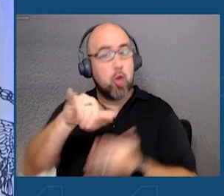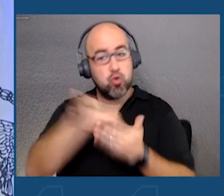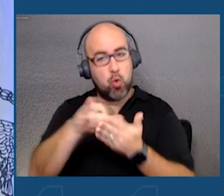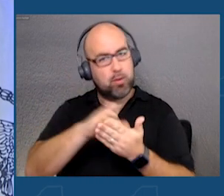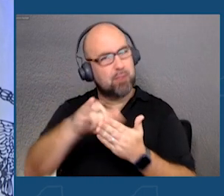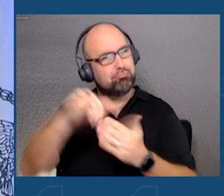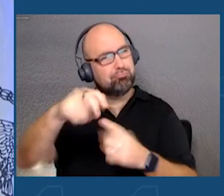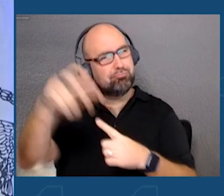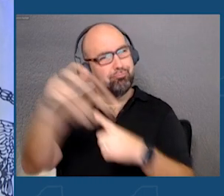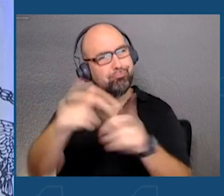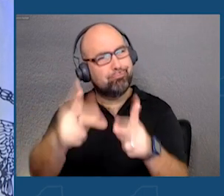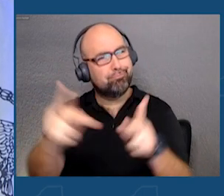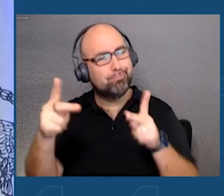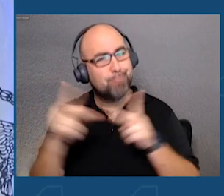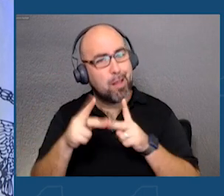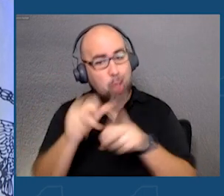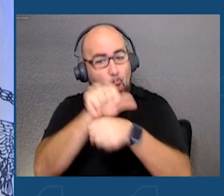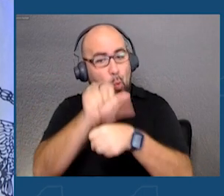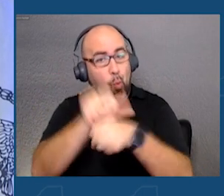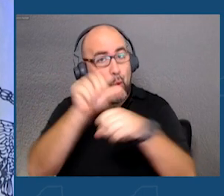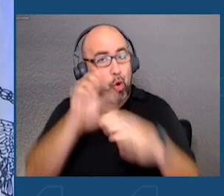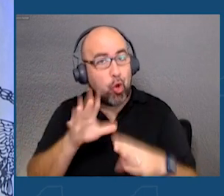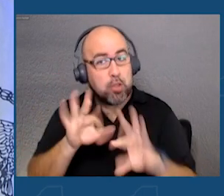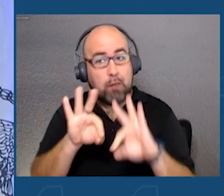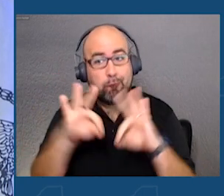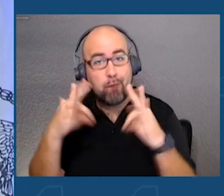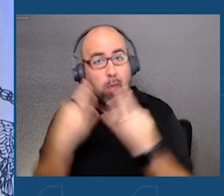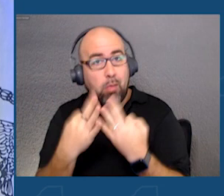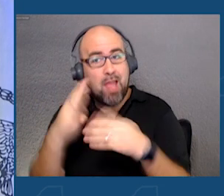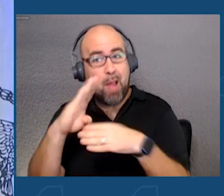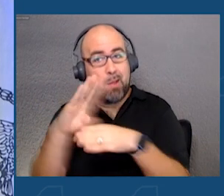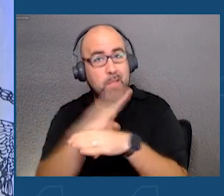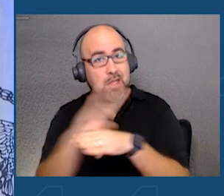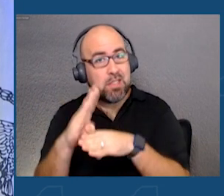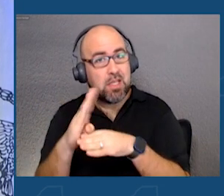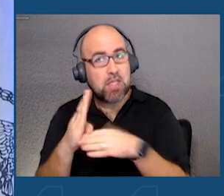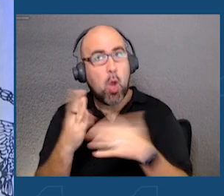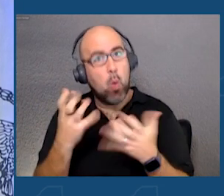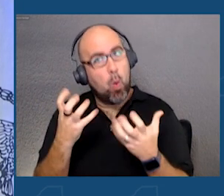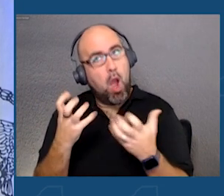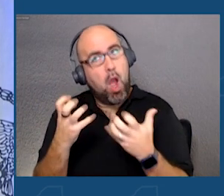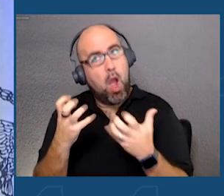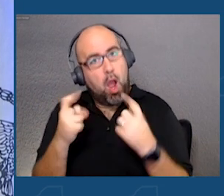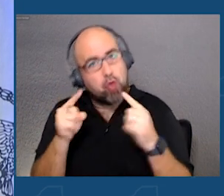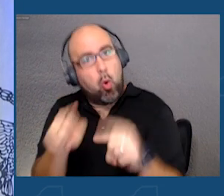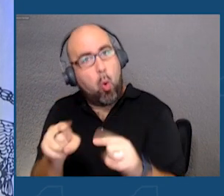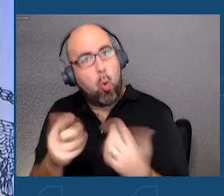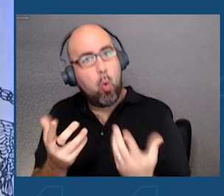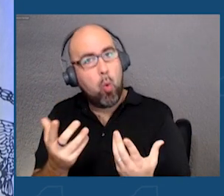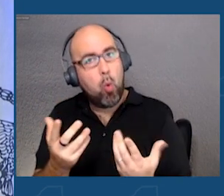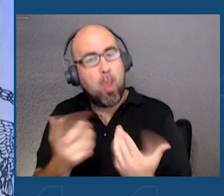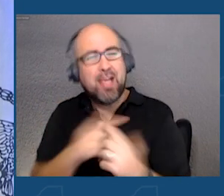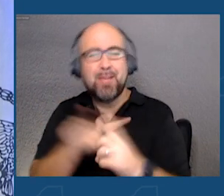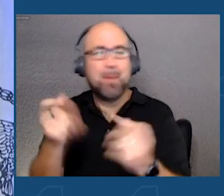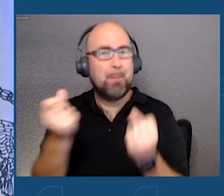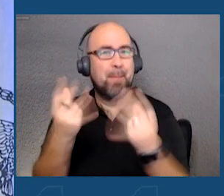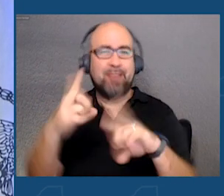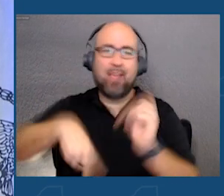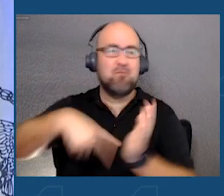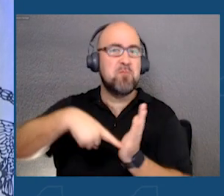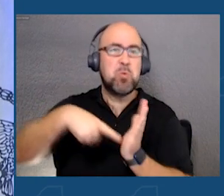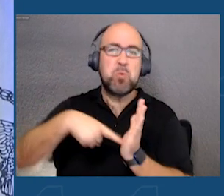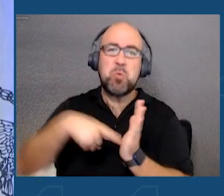that workers, families, and businesses want to be, but many cannot afford to move